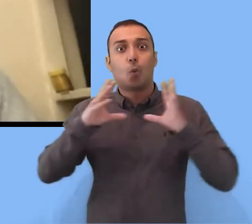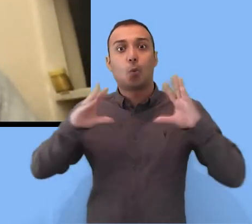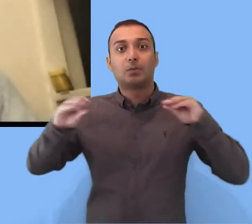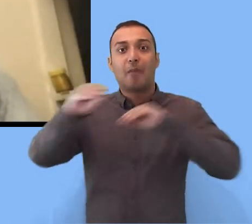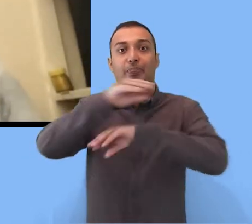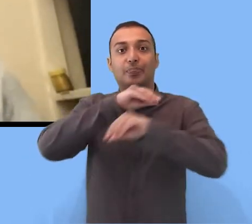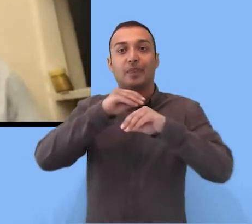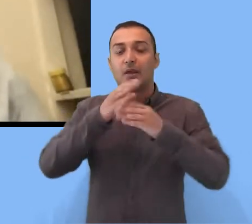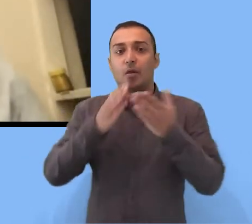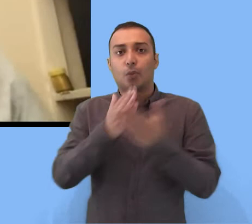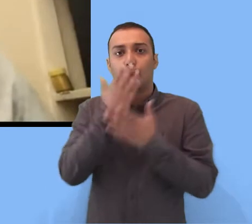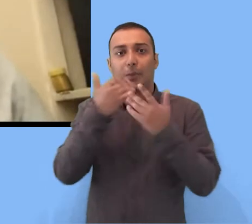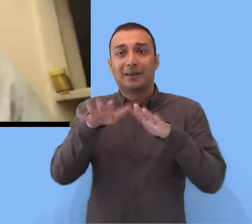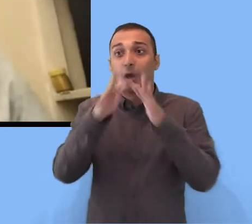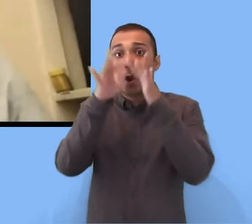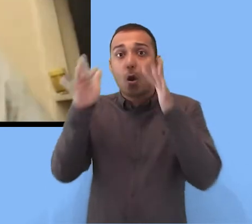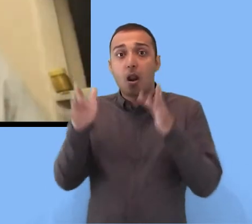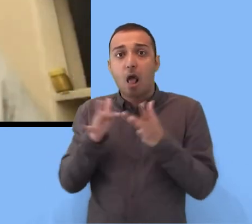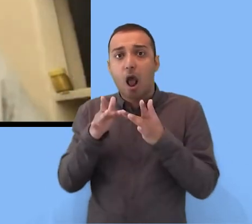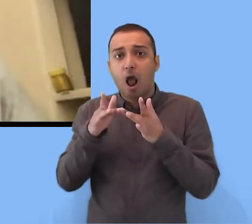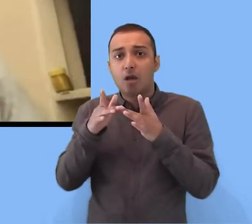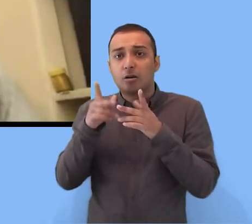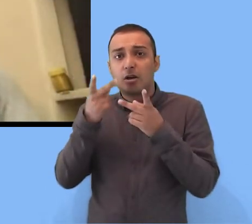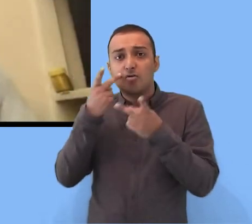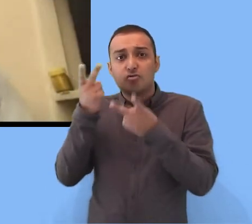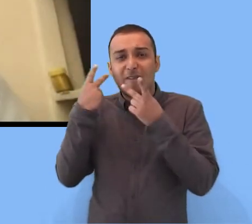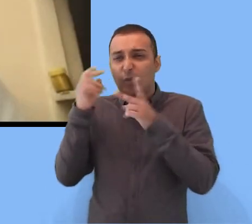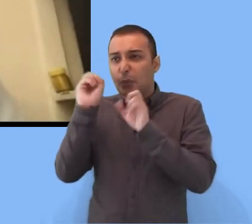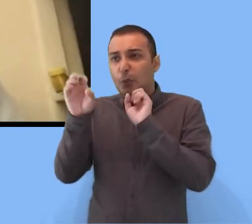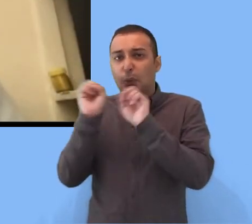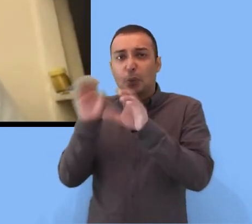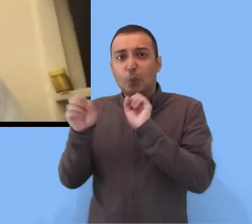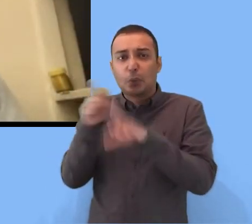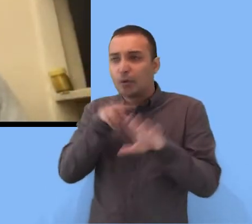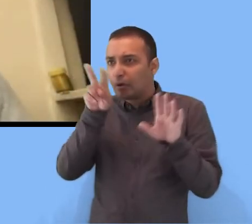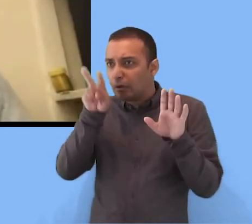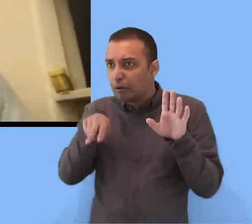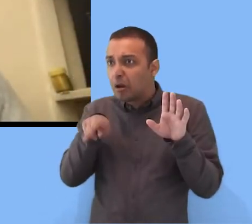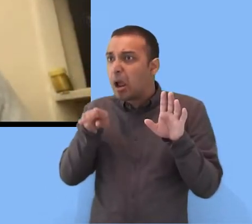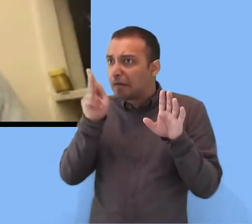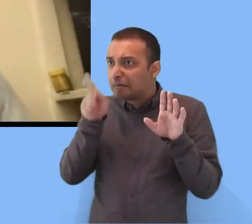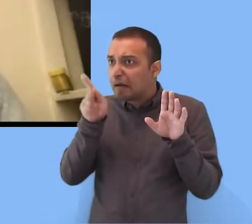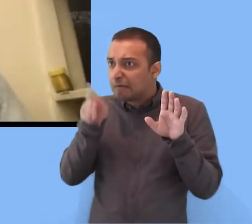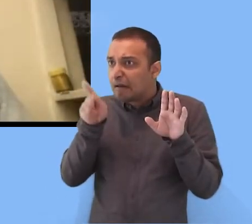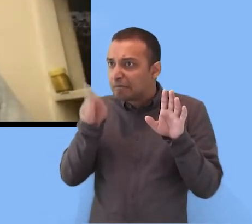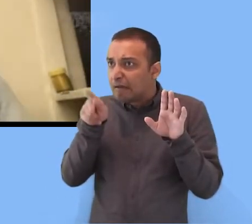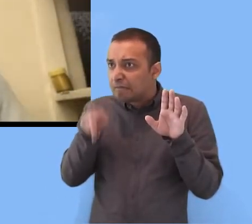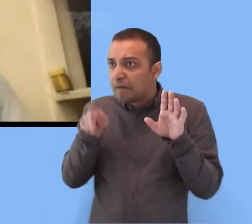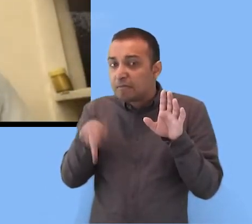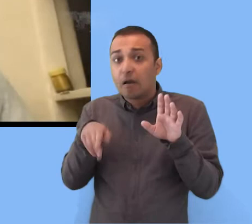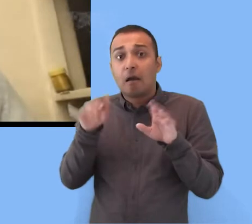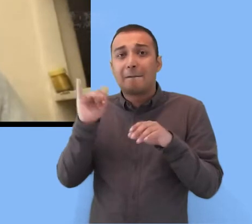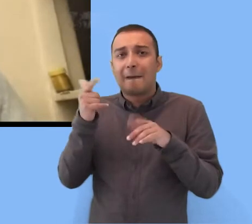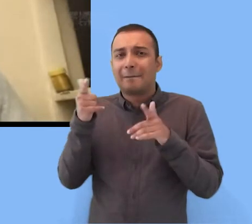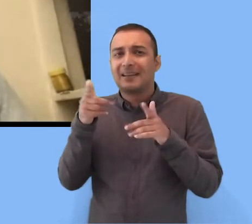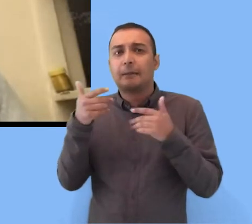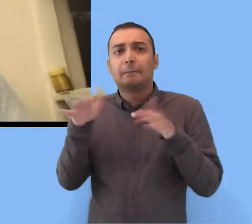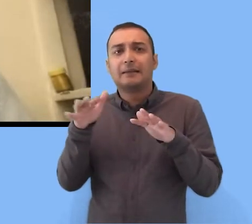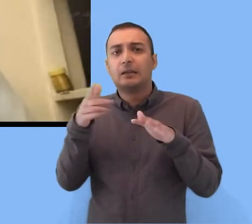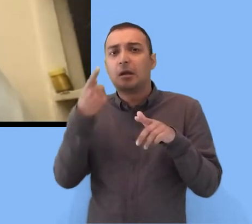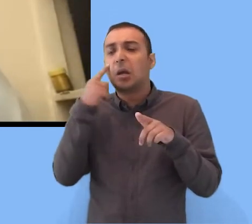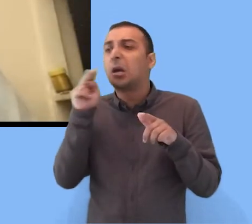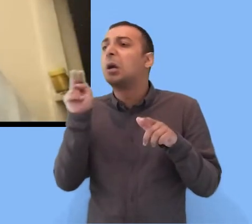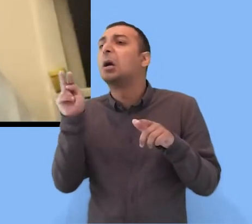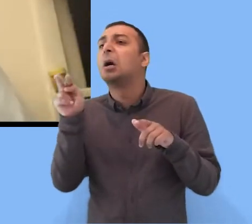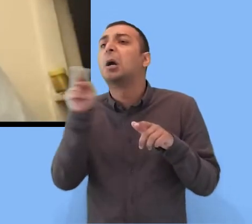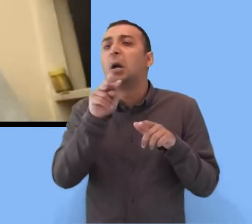they've observed in passing, when they're passing your setting, your what they've seen the staff doing, how the staff